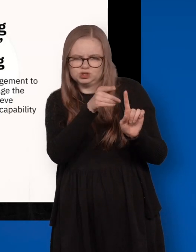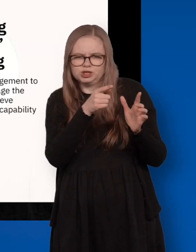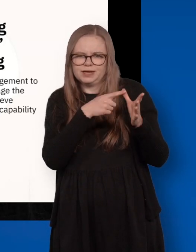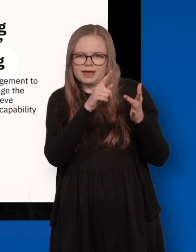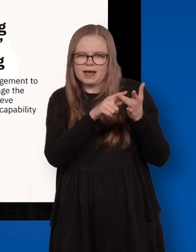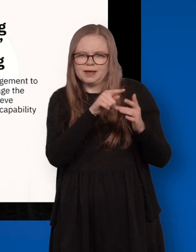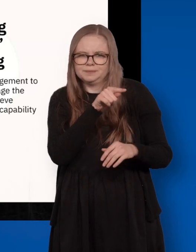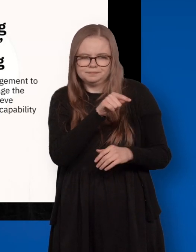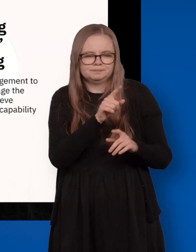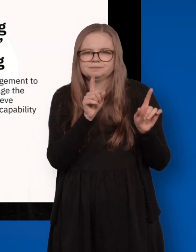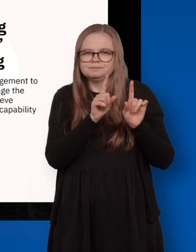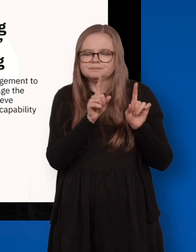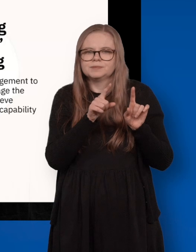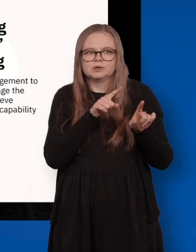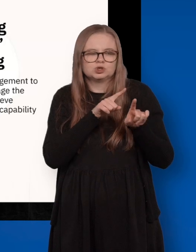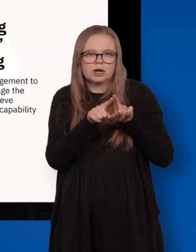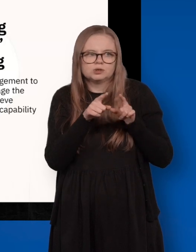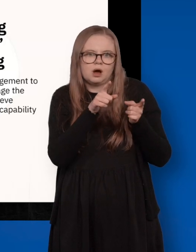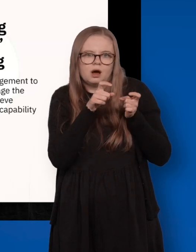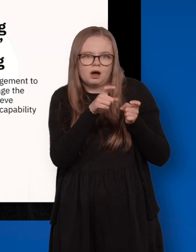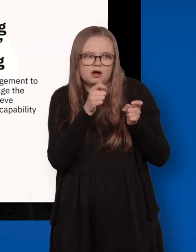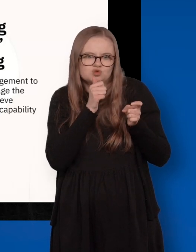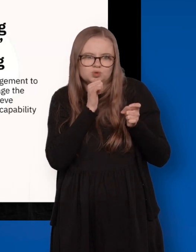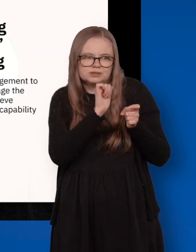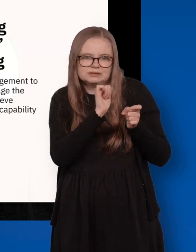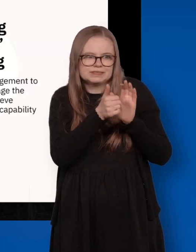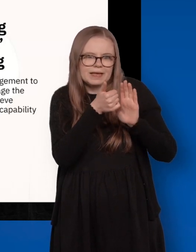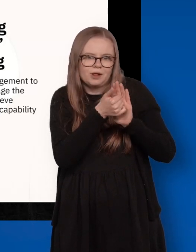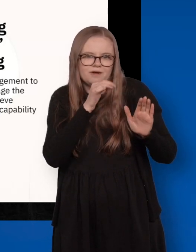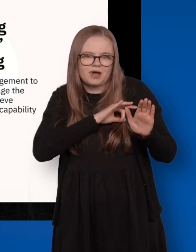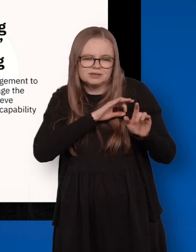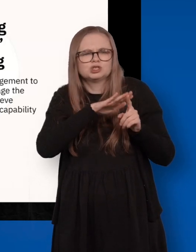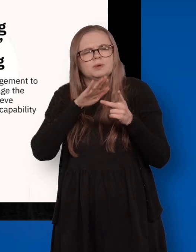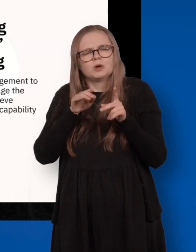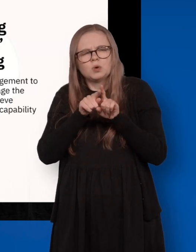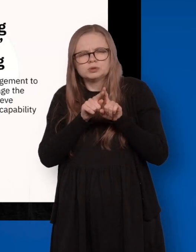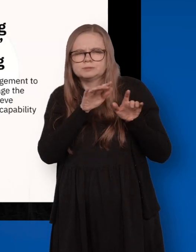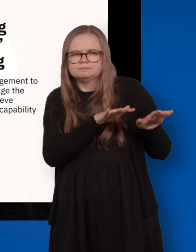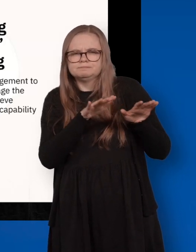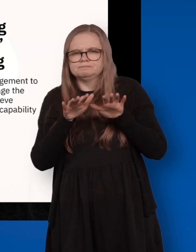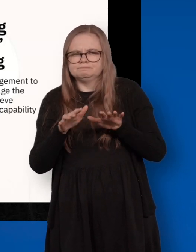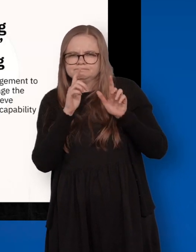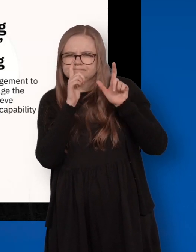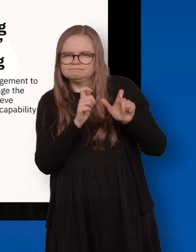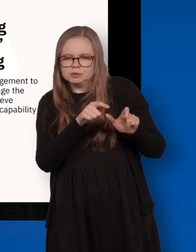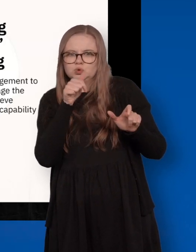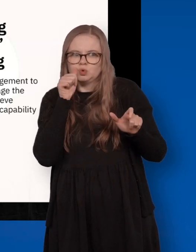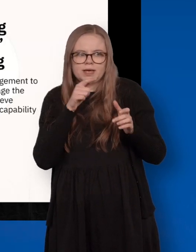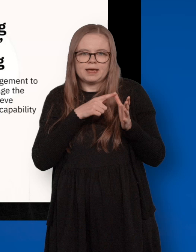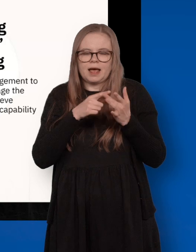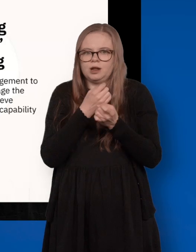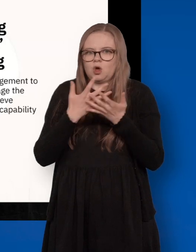of tries to exploit all its capabilities, whilst also remaining cautious of the AI hype bubble.